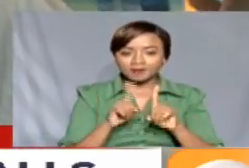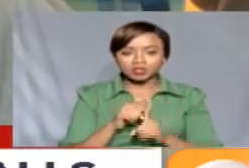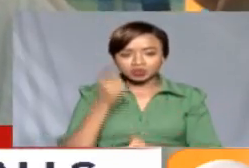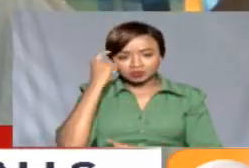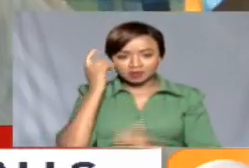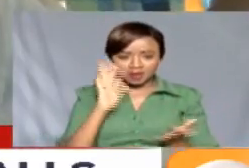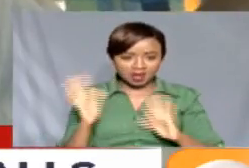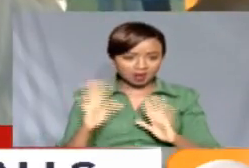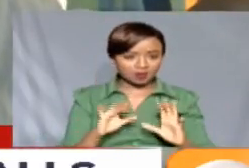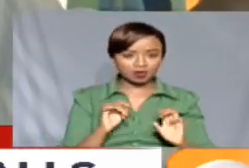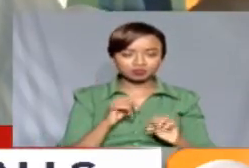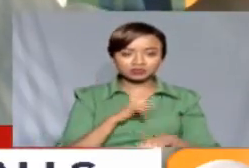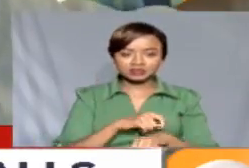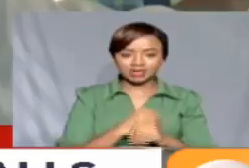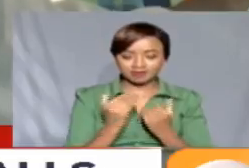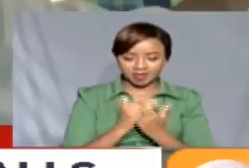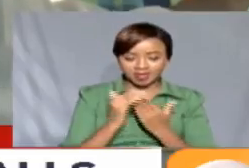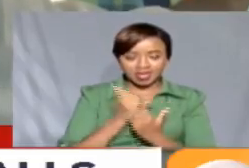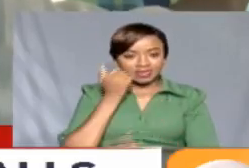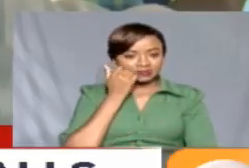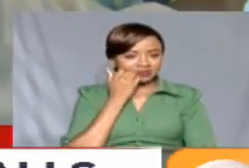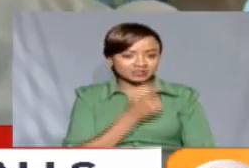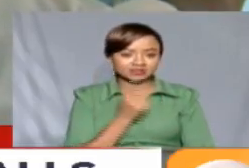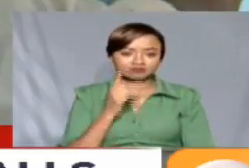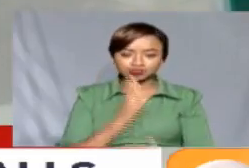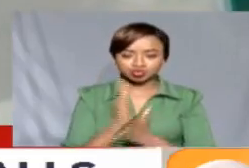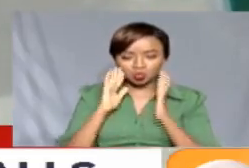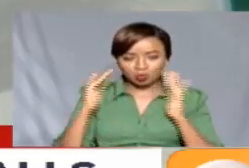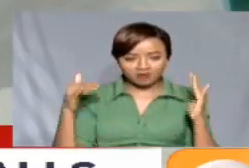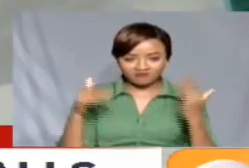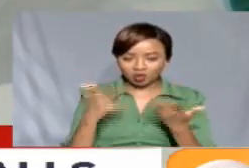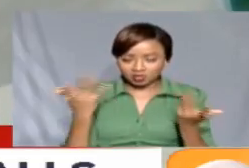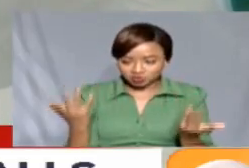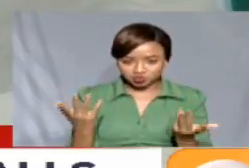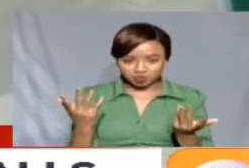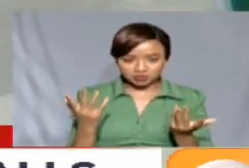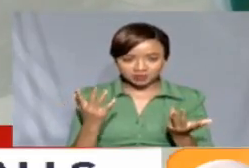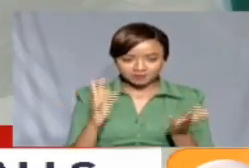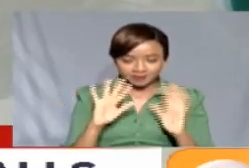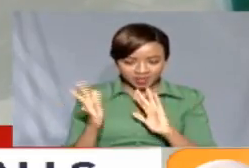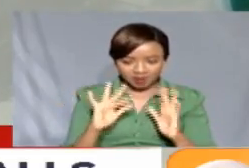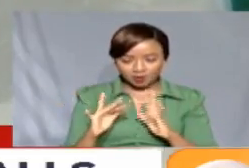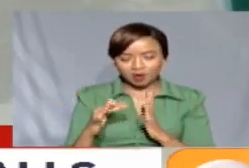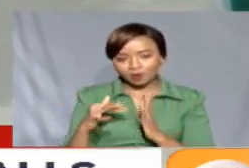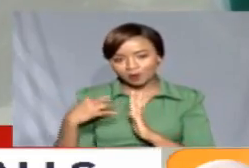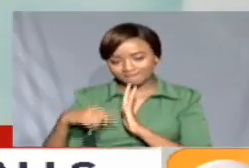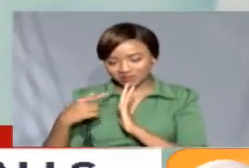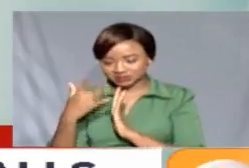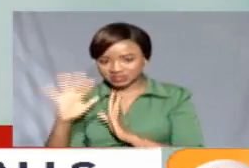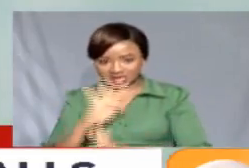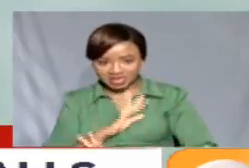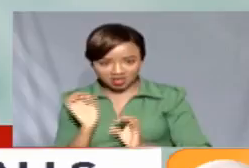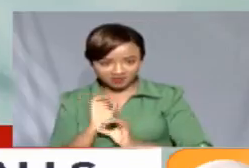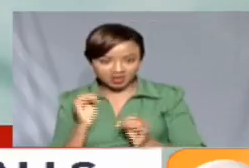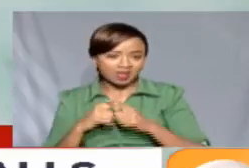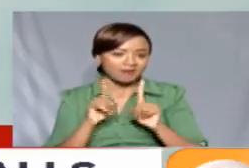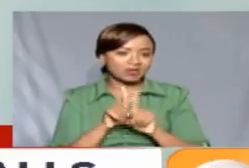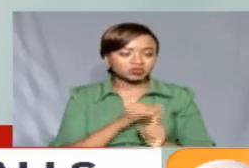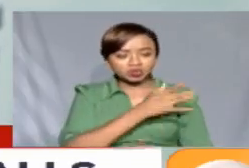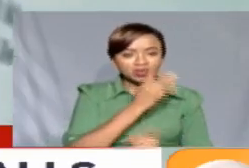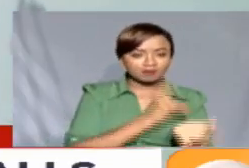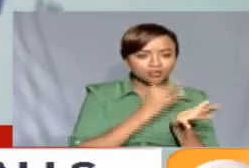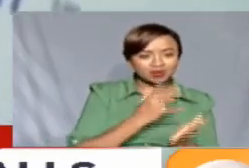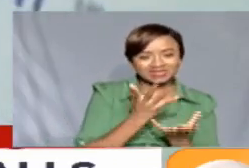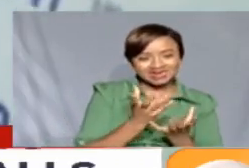treatment during the coronavirus pandemic has centered on a shortage of ventilators, but respiratory therapists rely